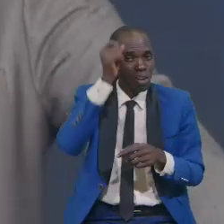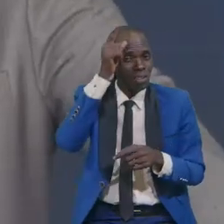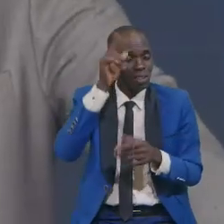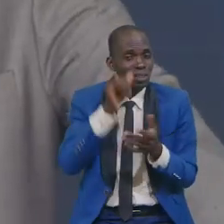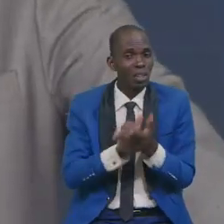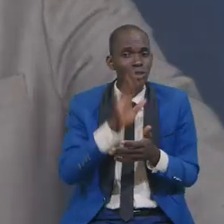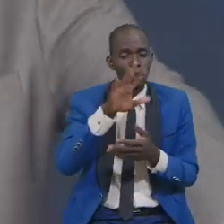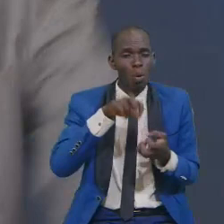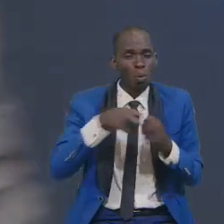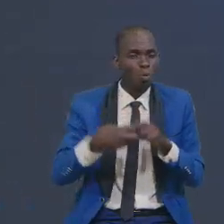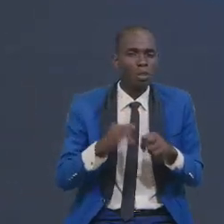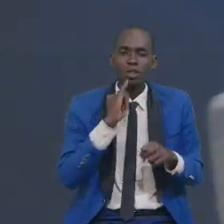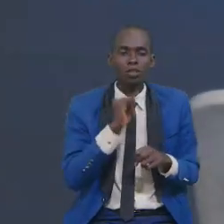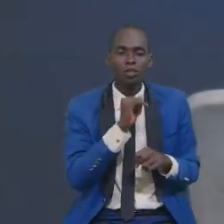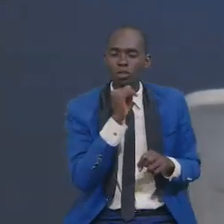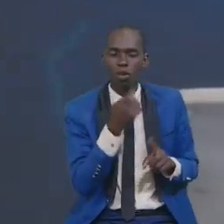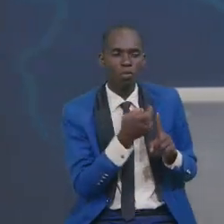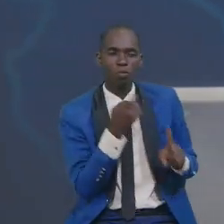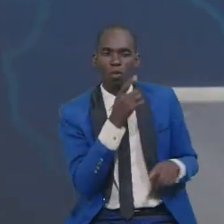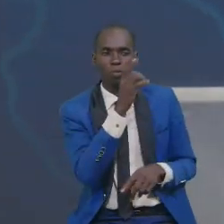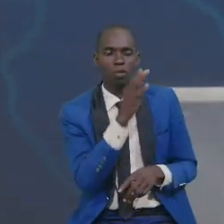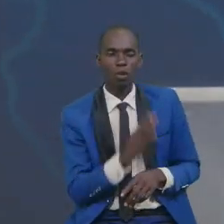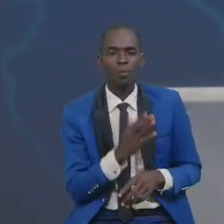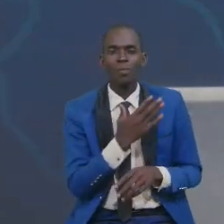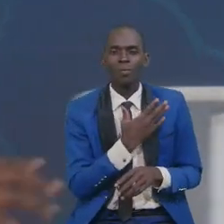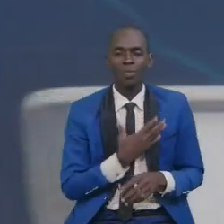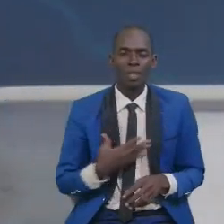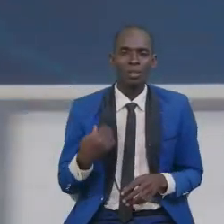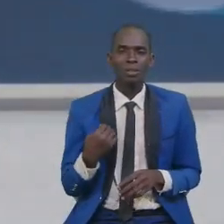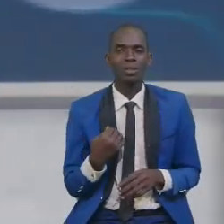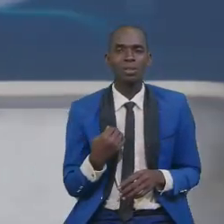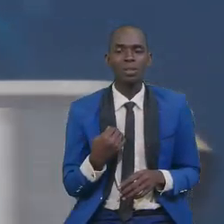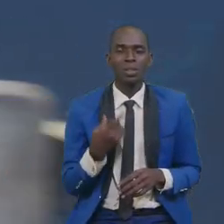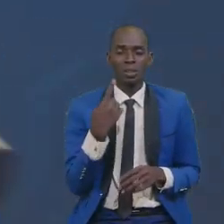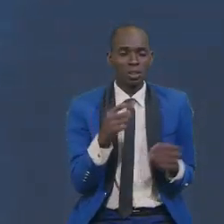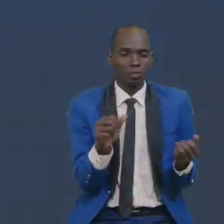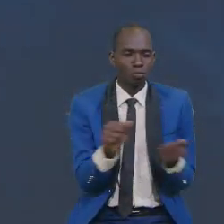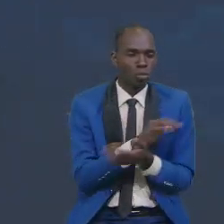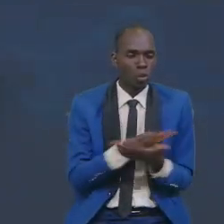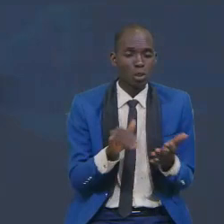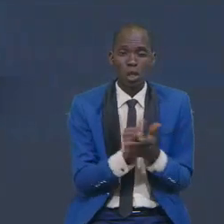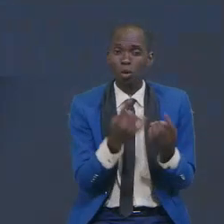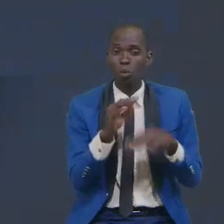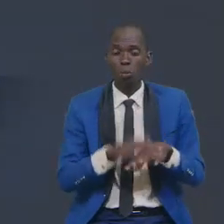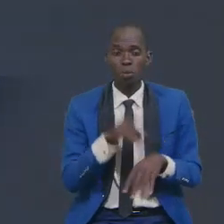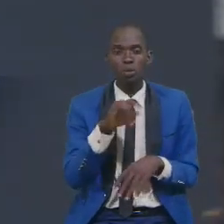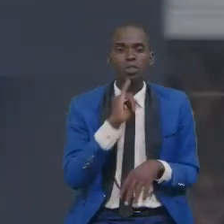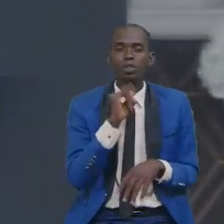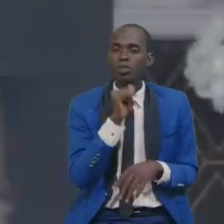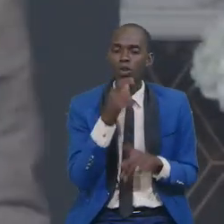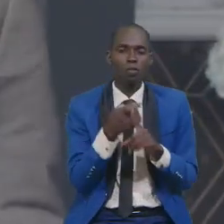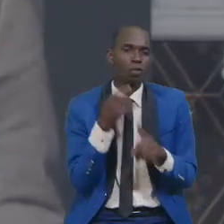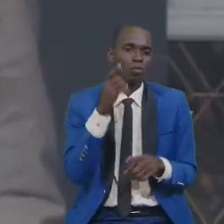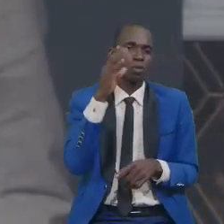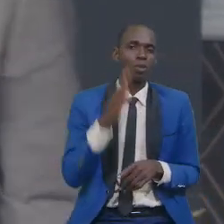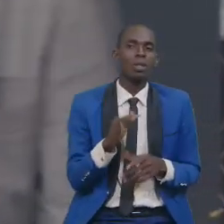is not God and the property the destruction is not God you know that's what